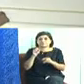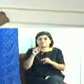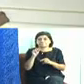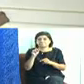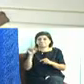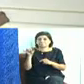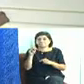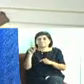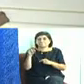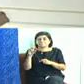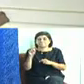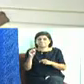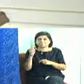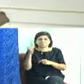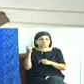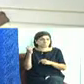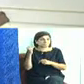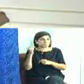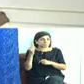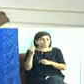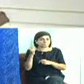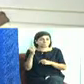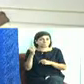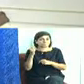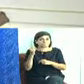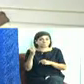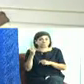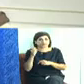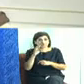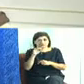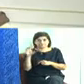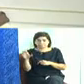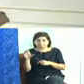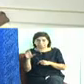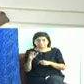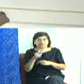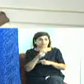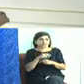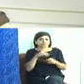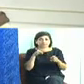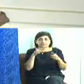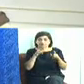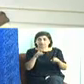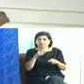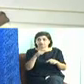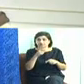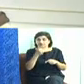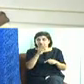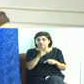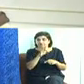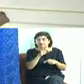he did back in 1889, and he was under the ministry at that time of Reverend Lindsay. Huh?